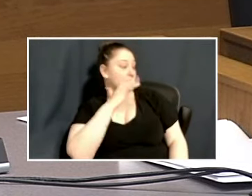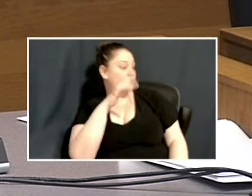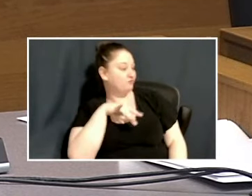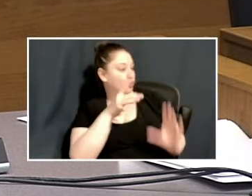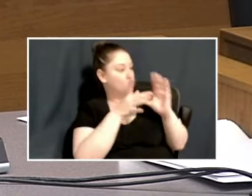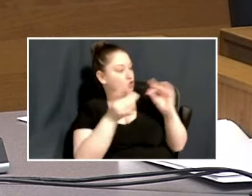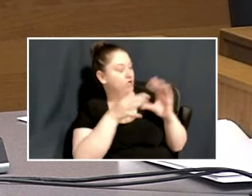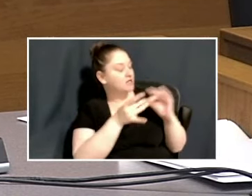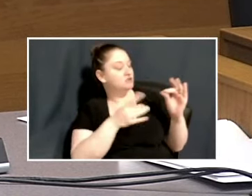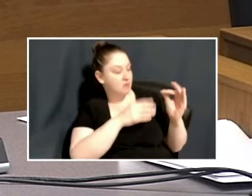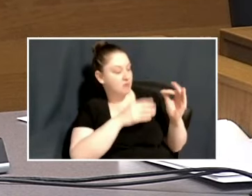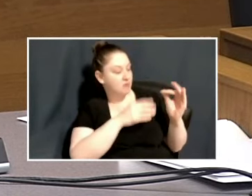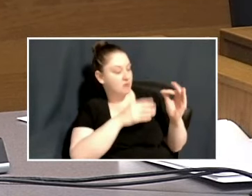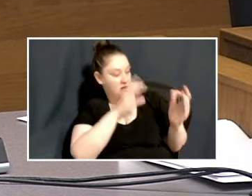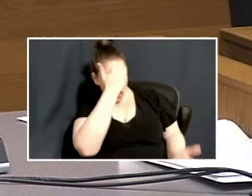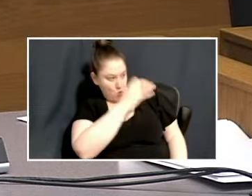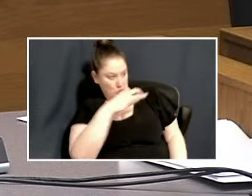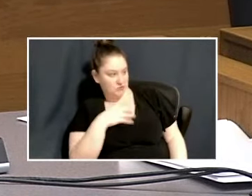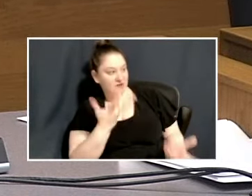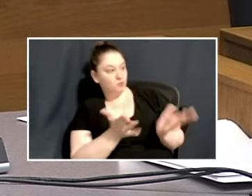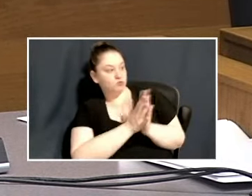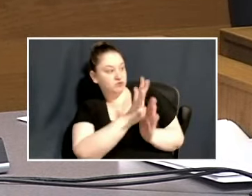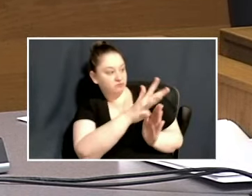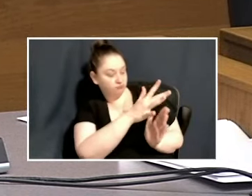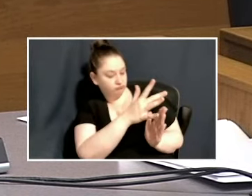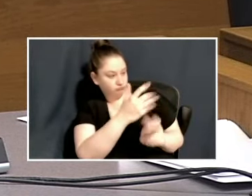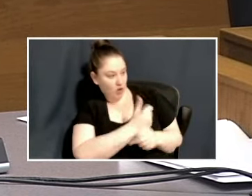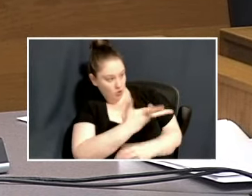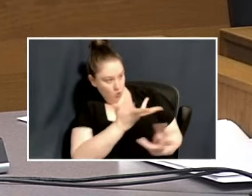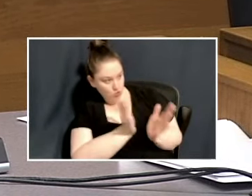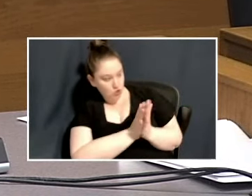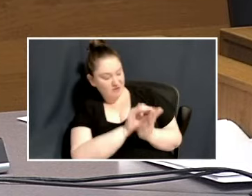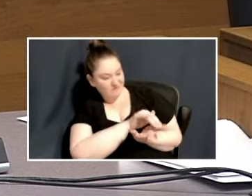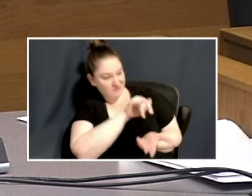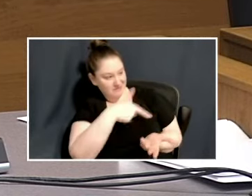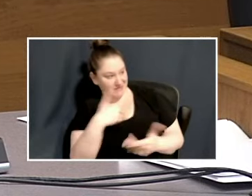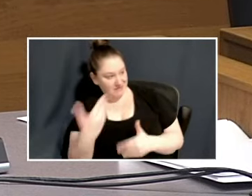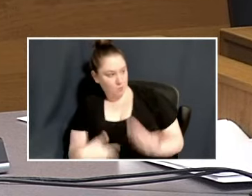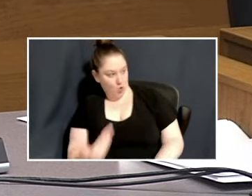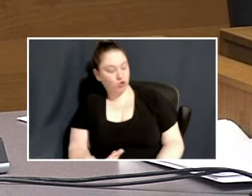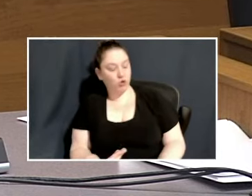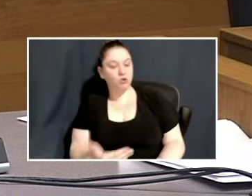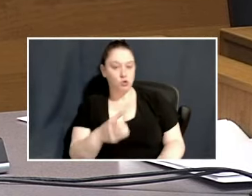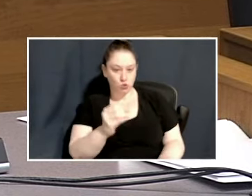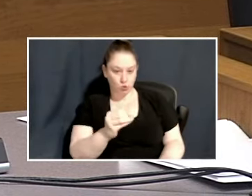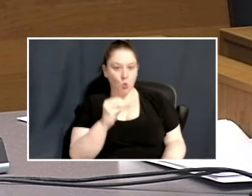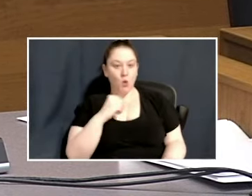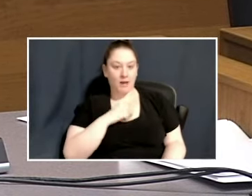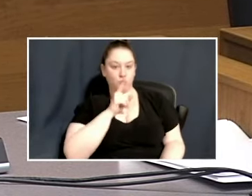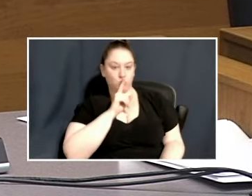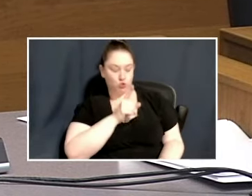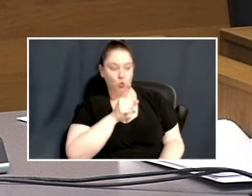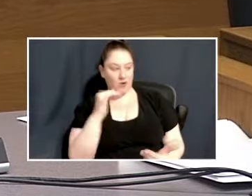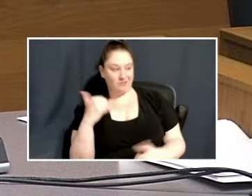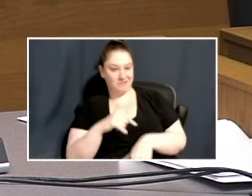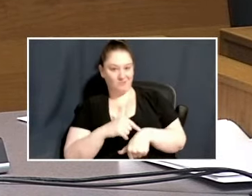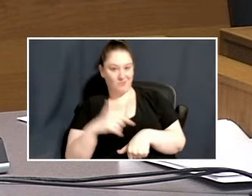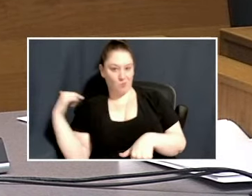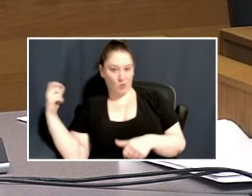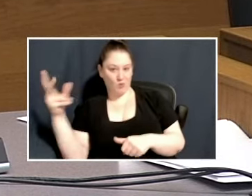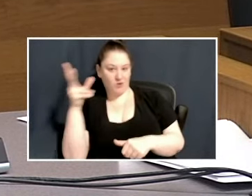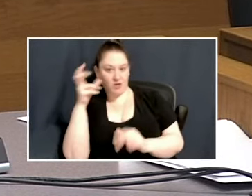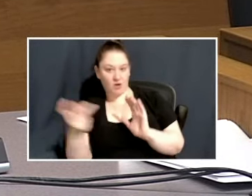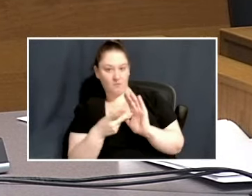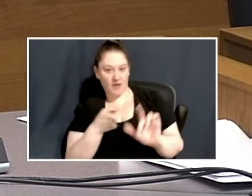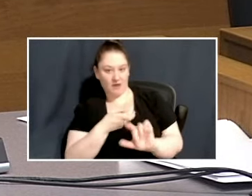staff has received your request, and it's in that process. So I'm sure at some point we will hear back from them, but I appreciate your testimony.